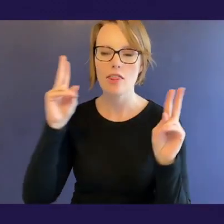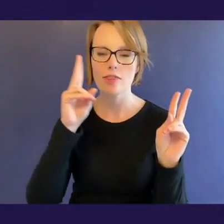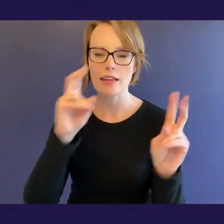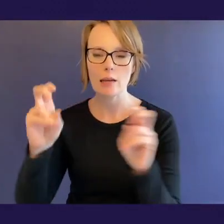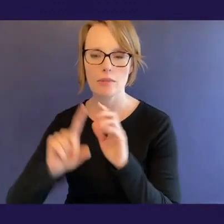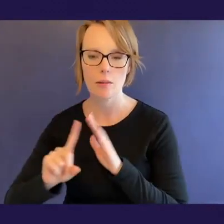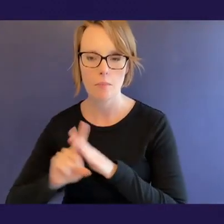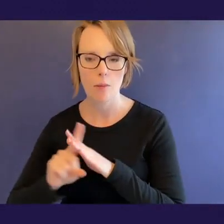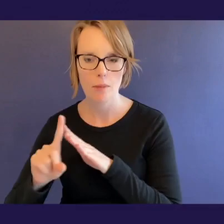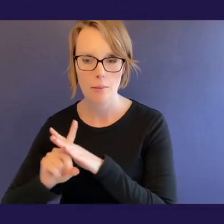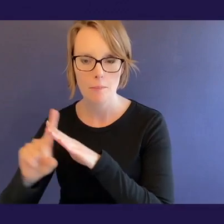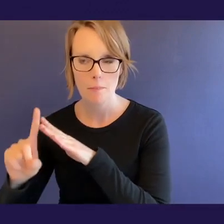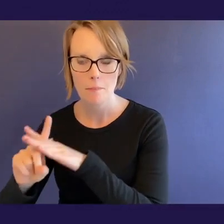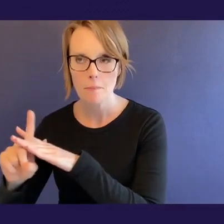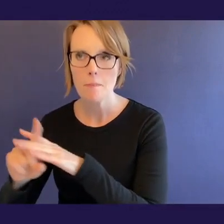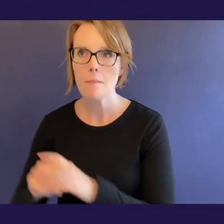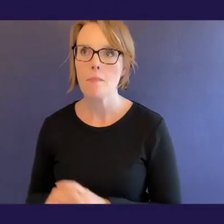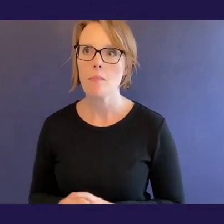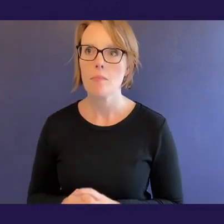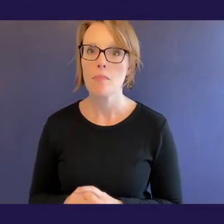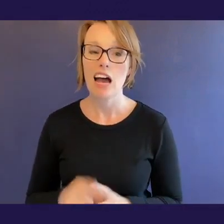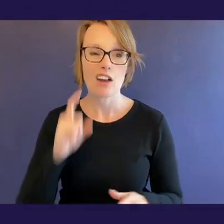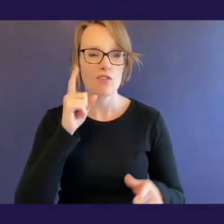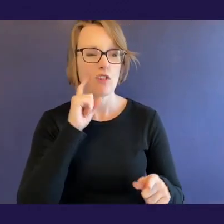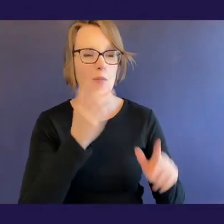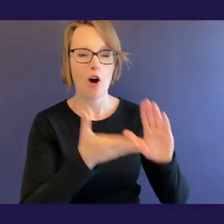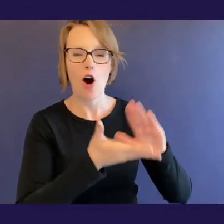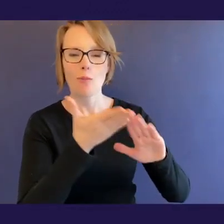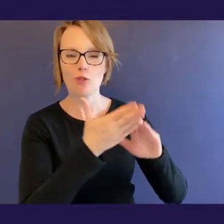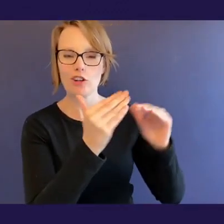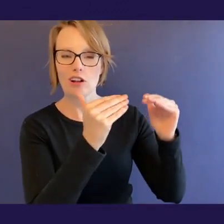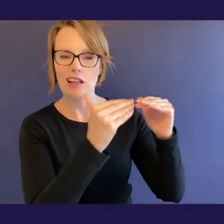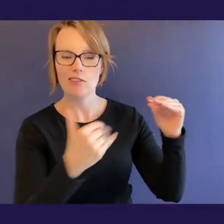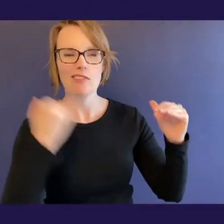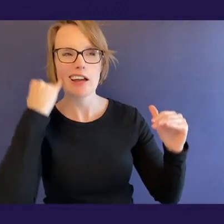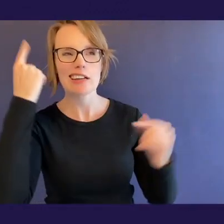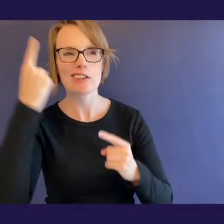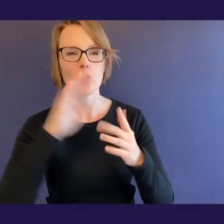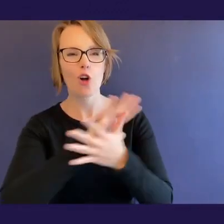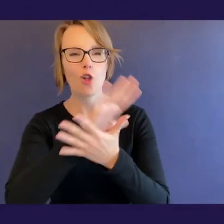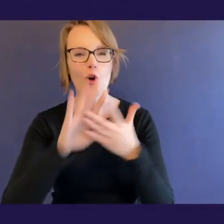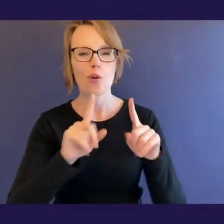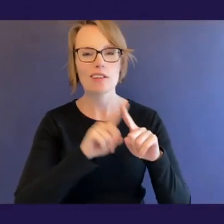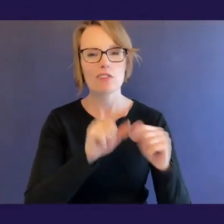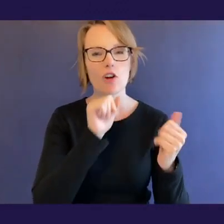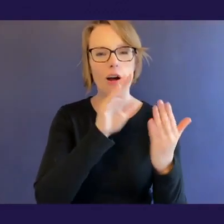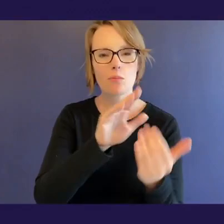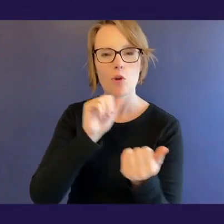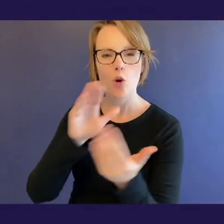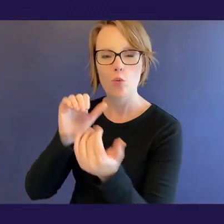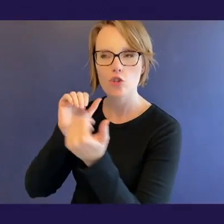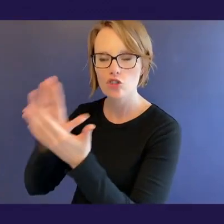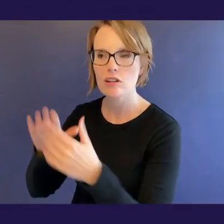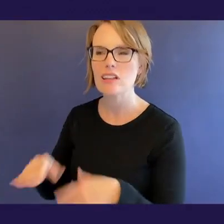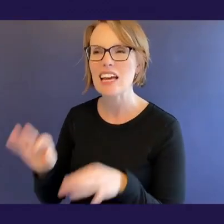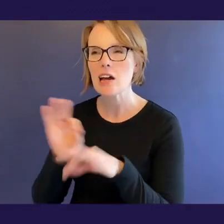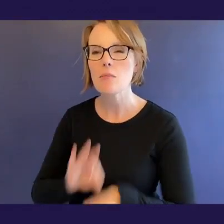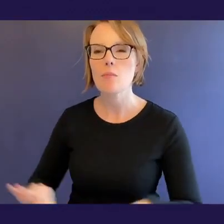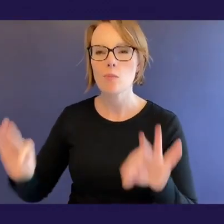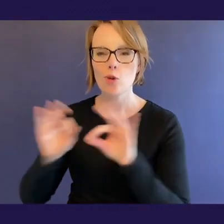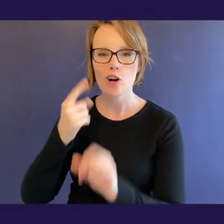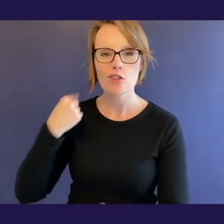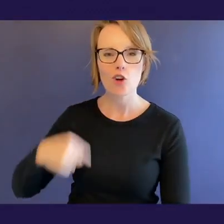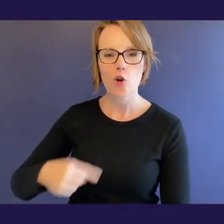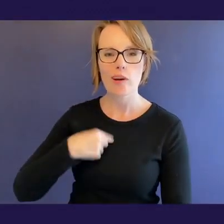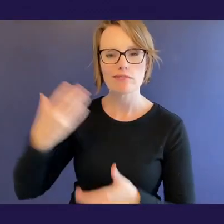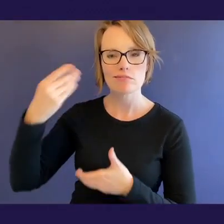in operationalizing all of these approaches at every level, it's always important to engage people with respect, humility,